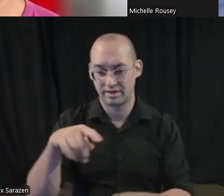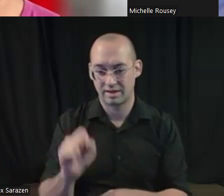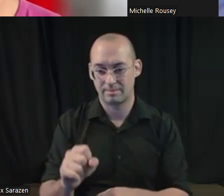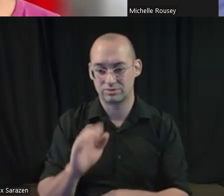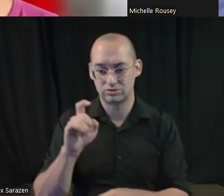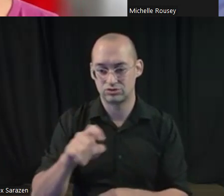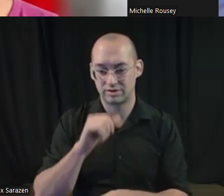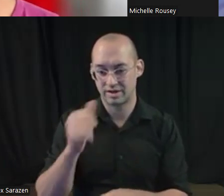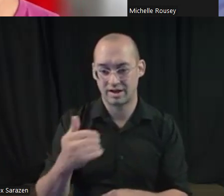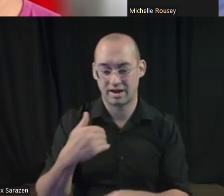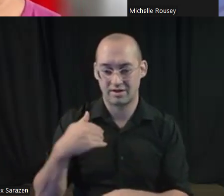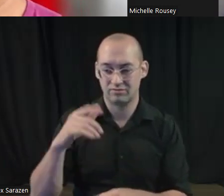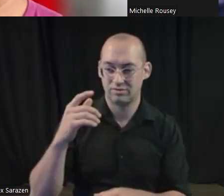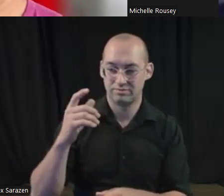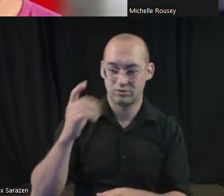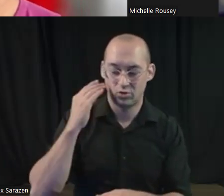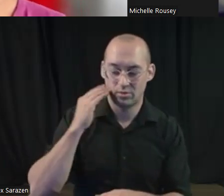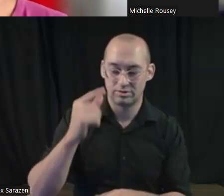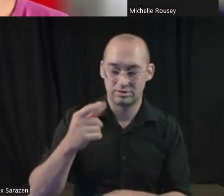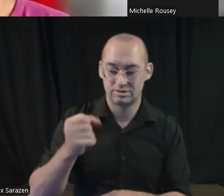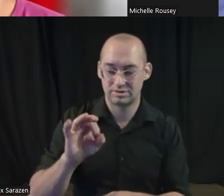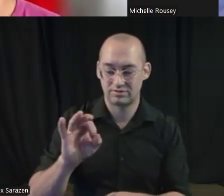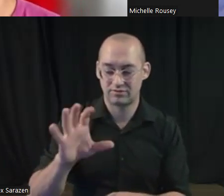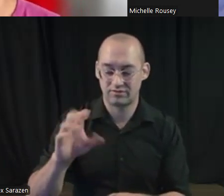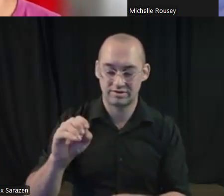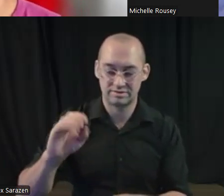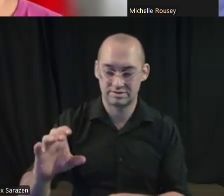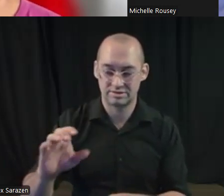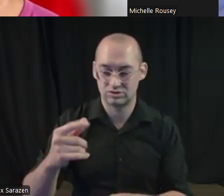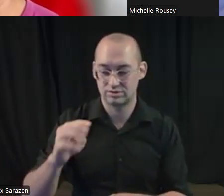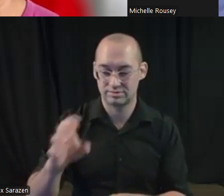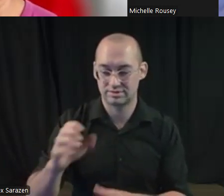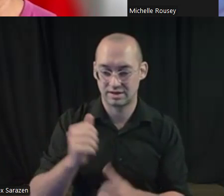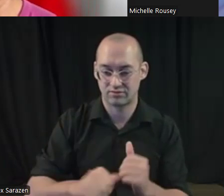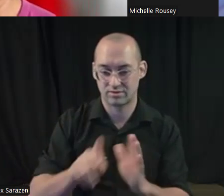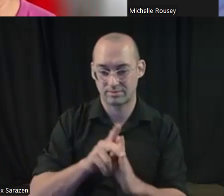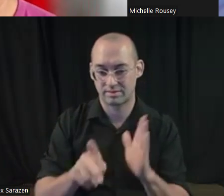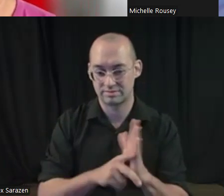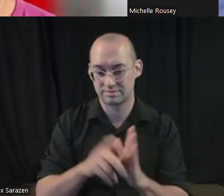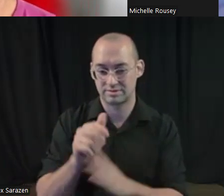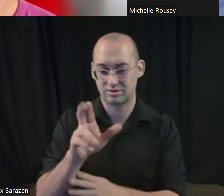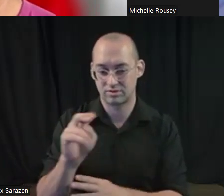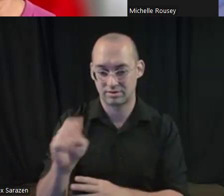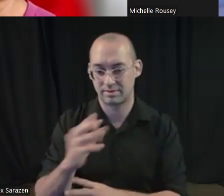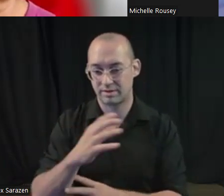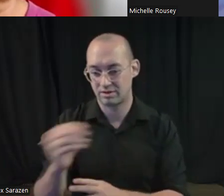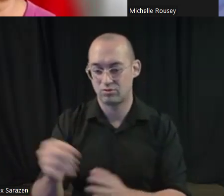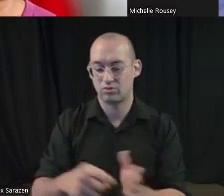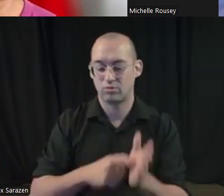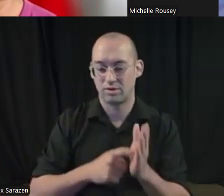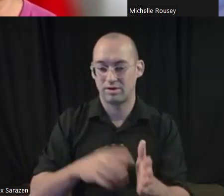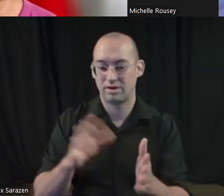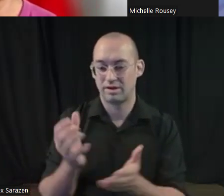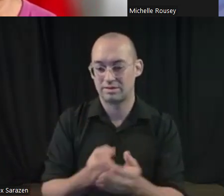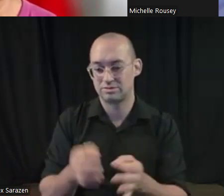in 1915C, in GMC, and every other acronym and policy and form required to simply receive support in living and